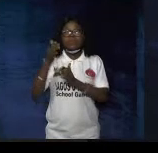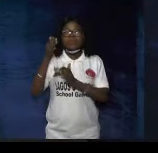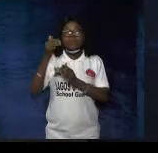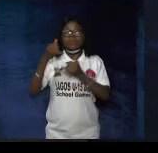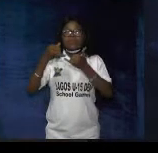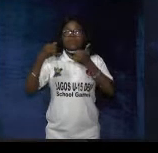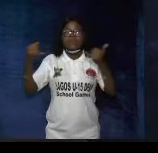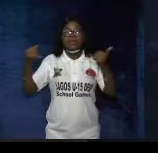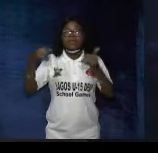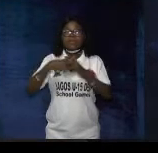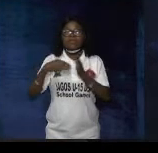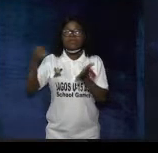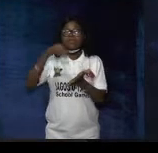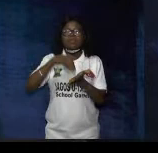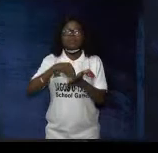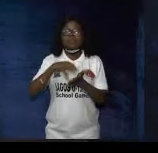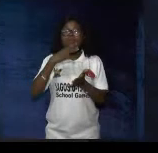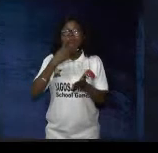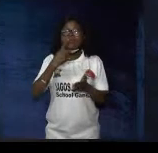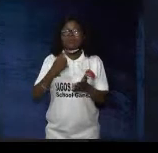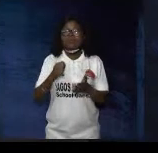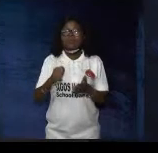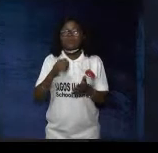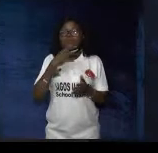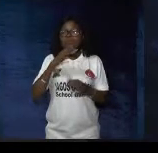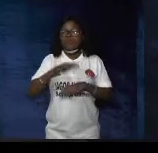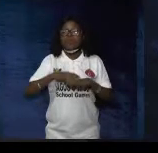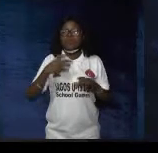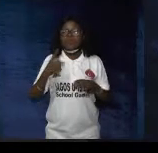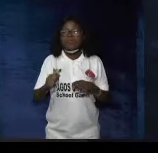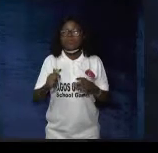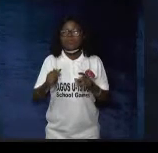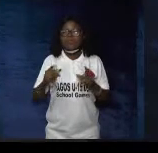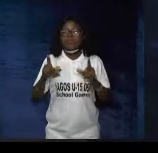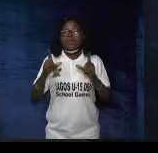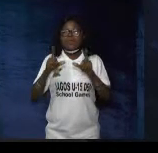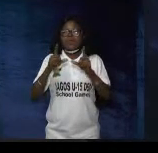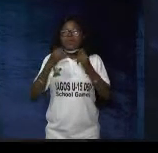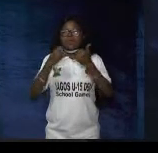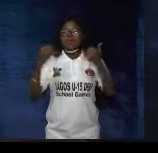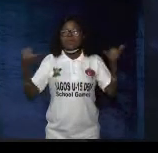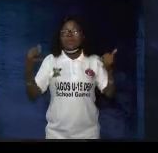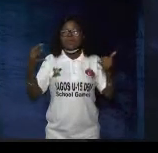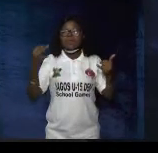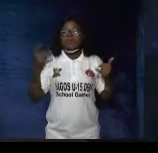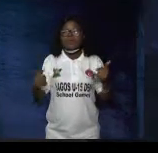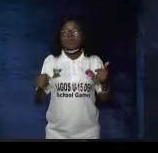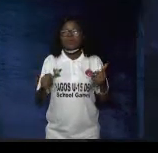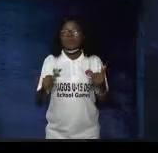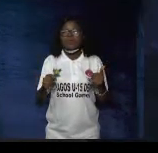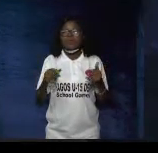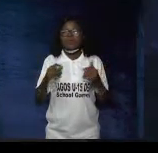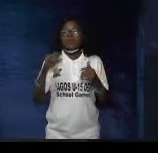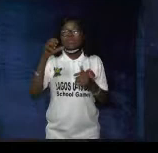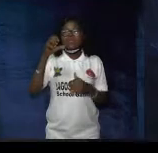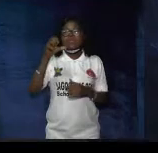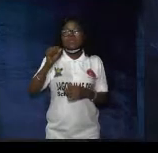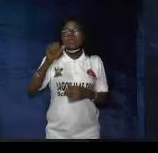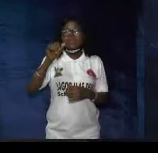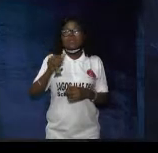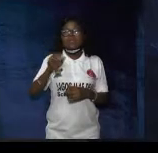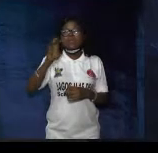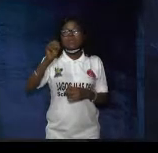So this line in the middle that divides it into two equal parts is what you call a line of symmetry. And I'll just show you that.